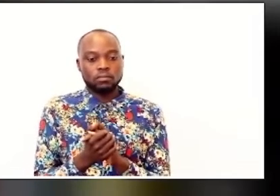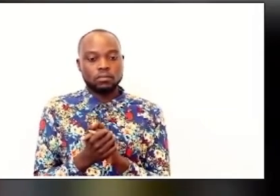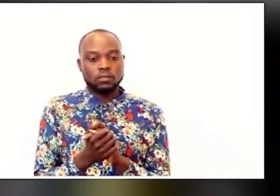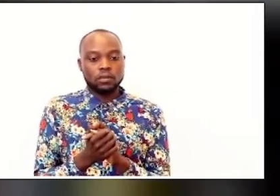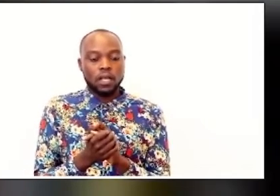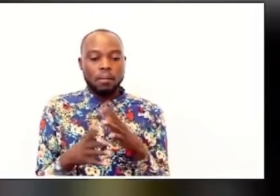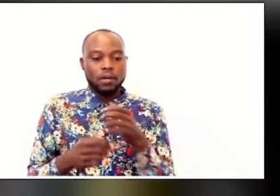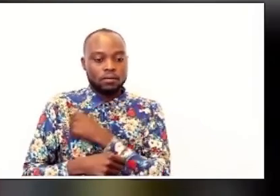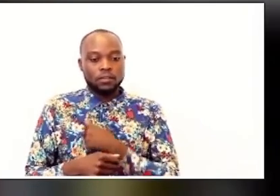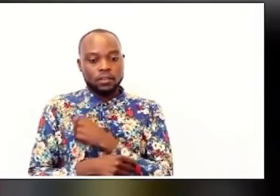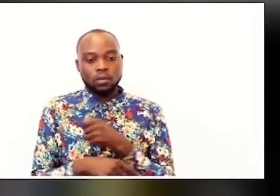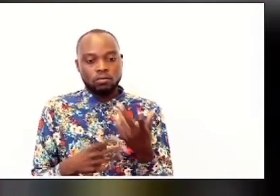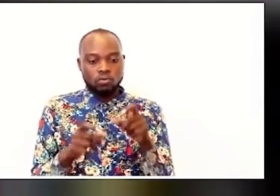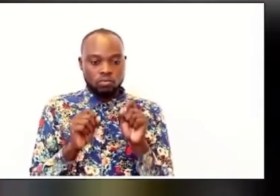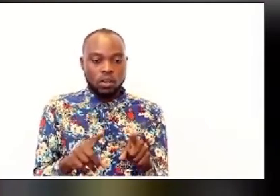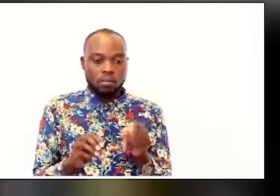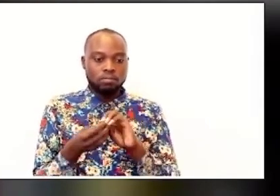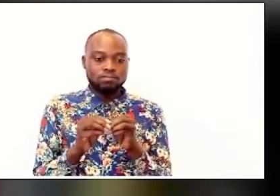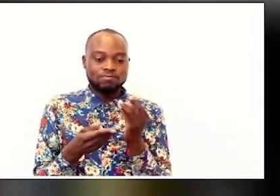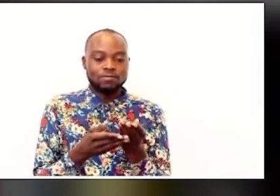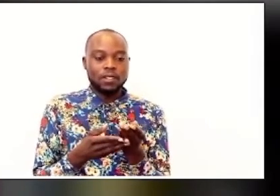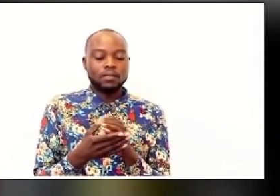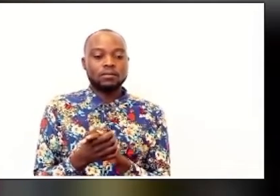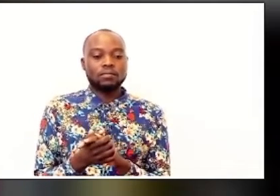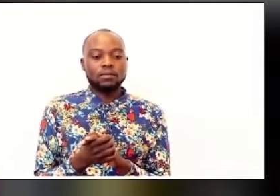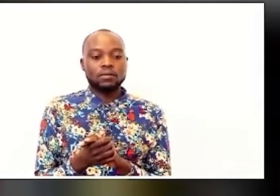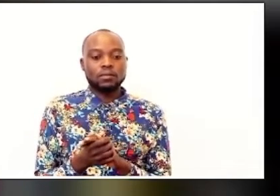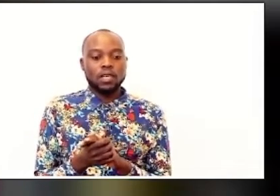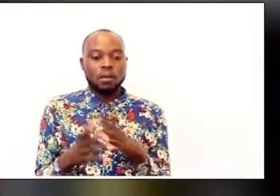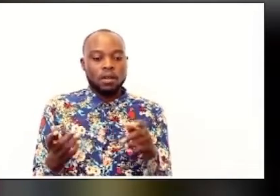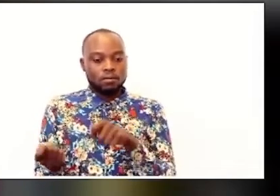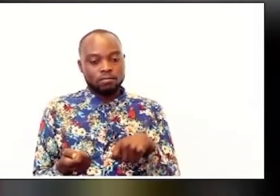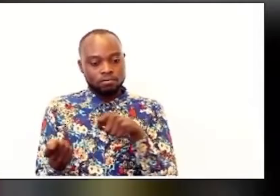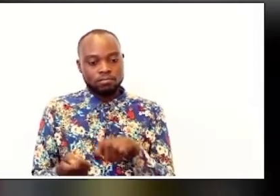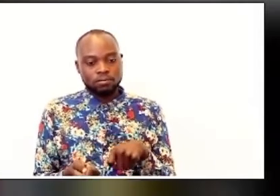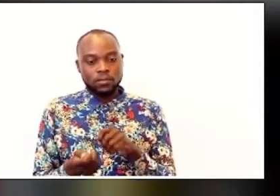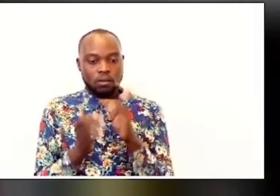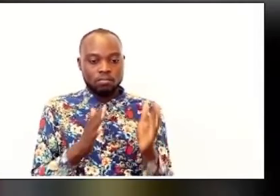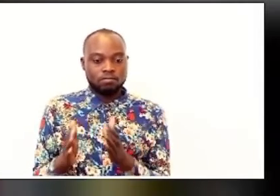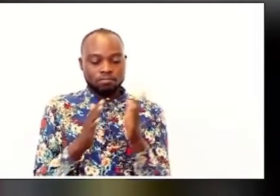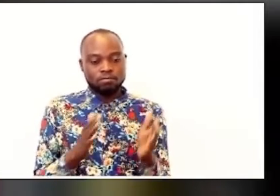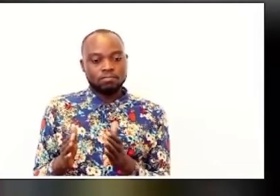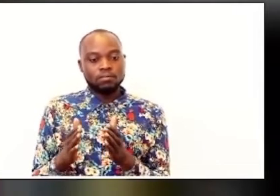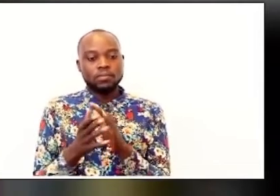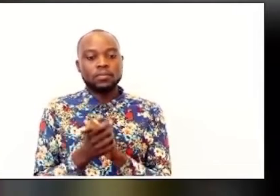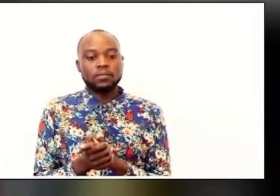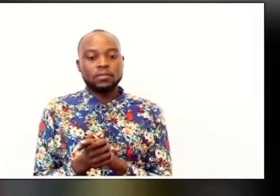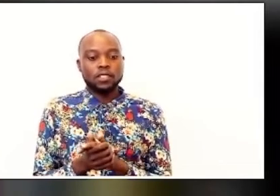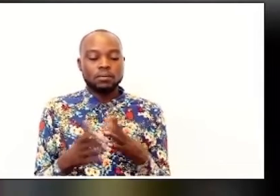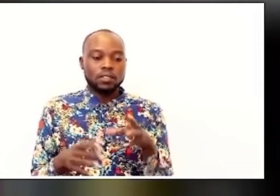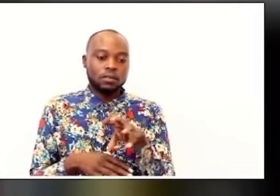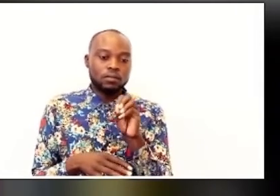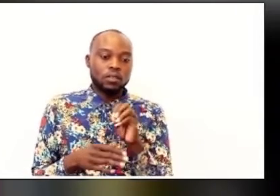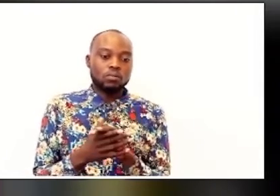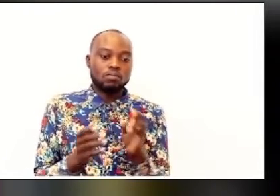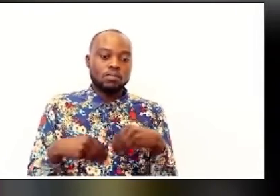about, and start actually making it central for what our agriculture ministers do, what our planning ministers do, or what our treasuries do,